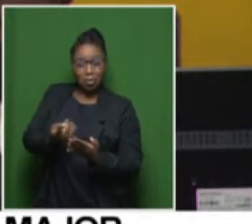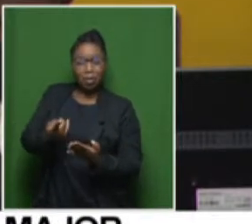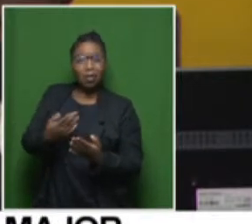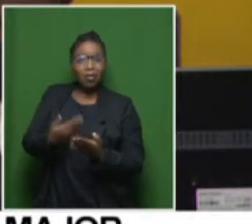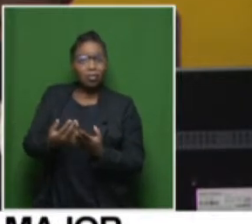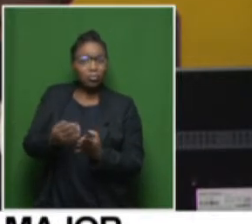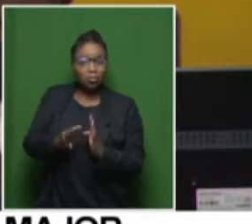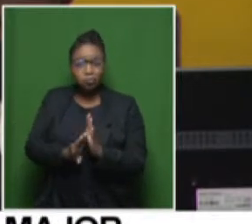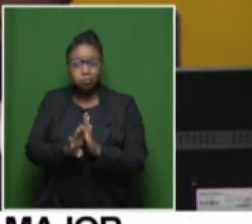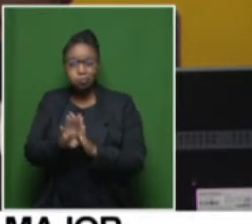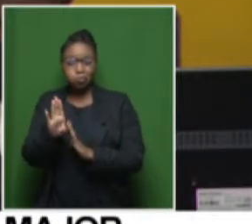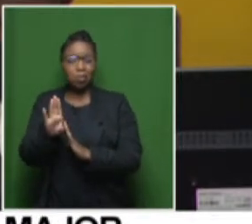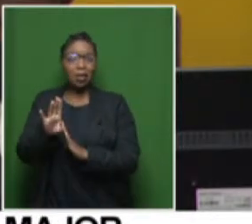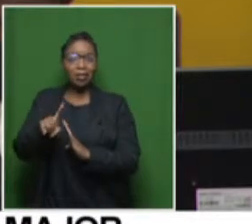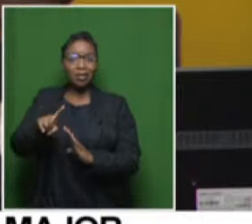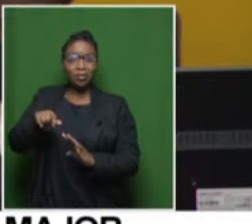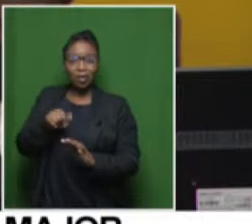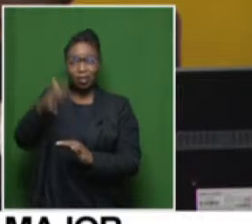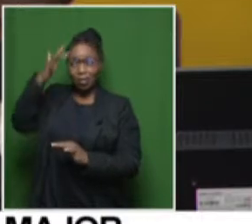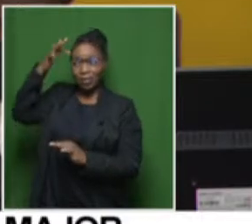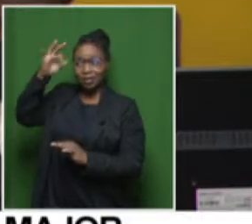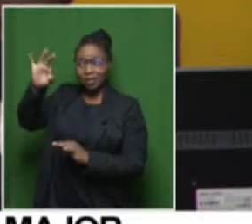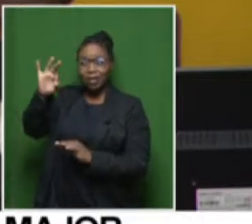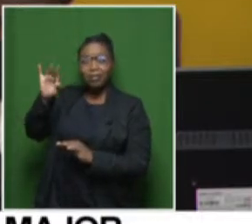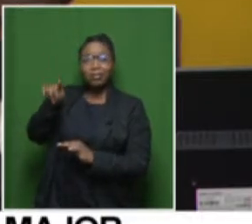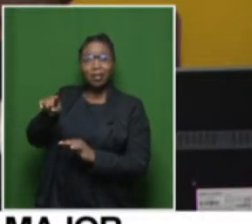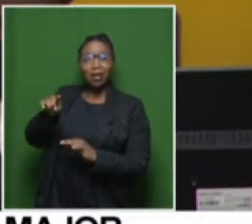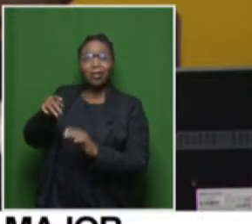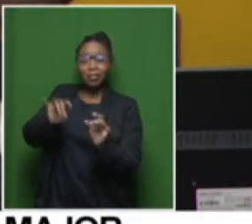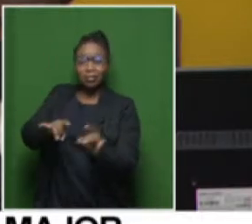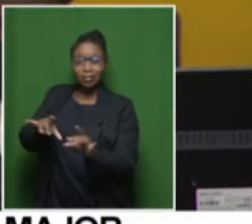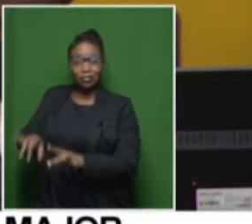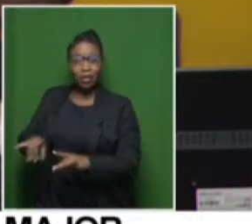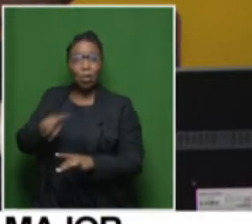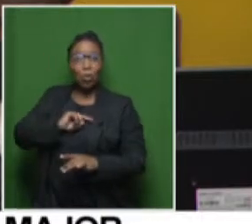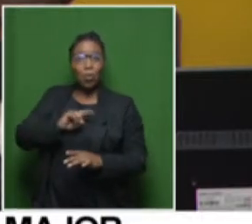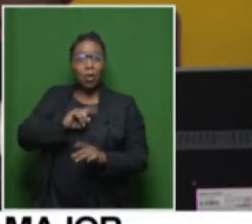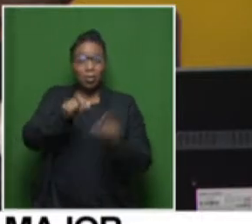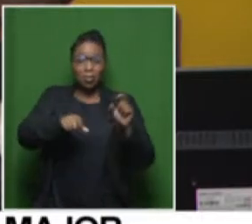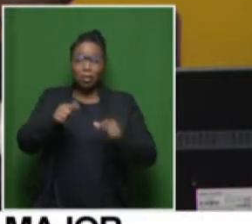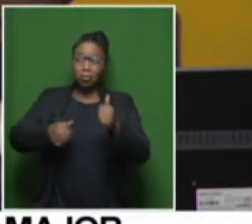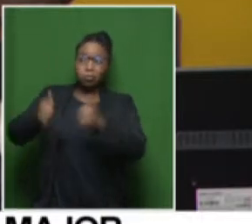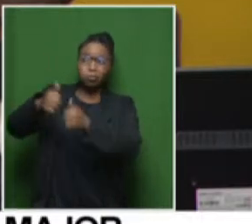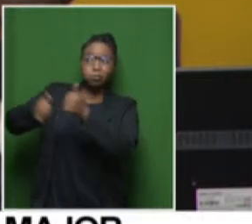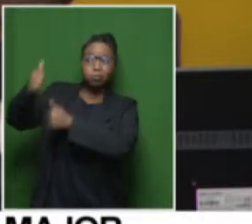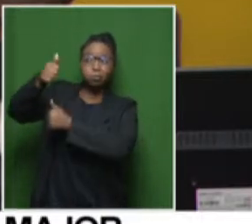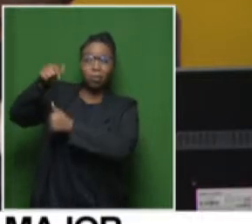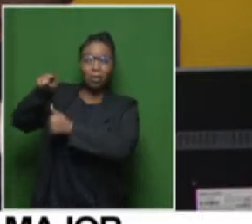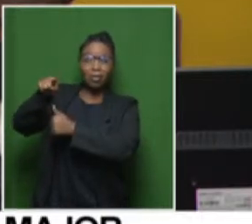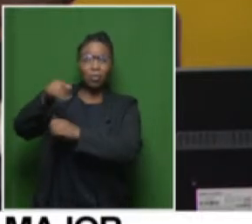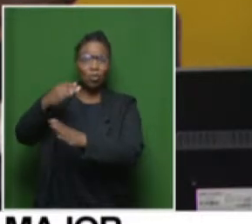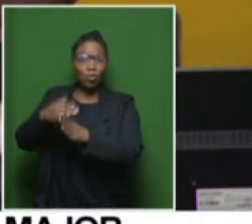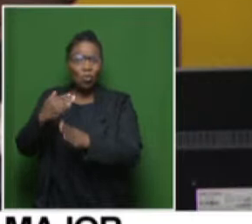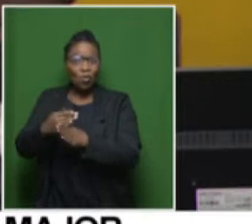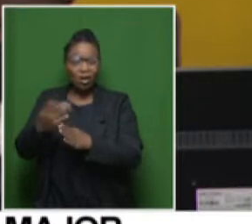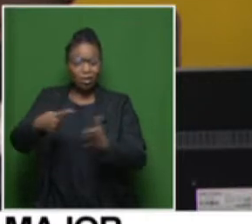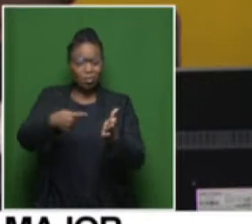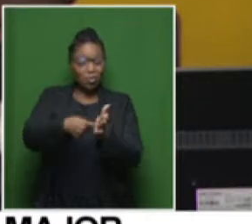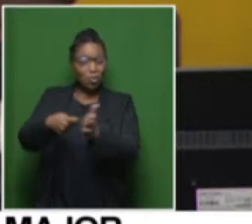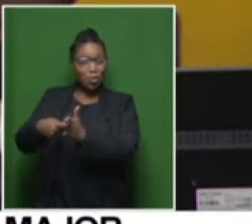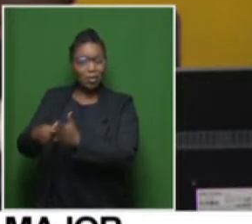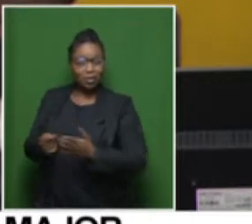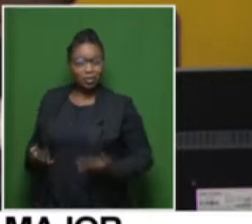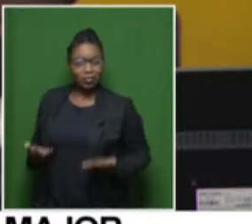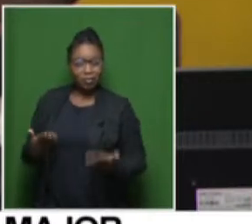state. Accounting officers need to ensure that their procurement processes have integrity, provide value for